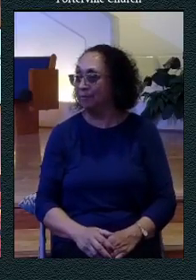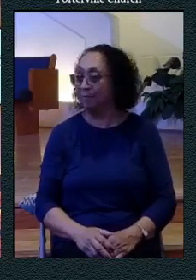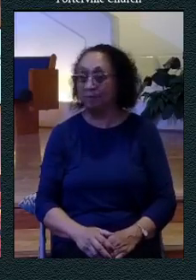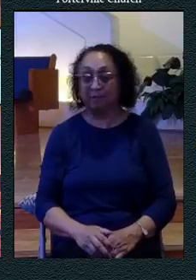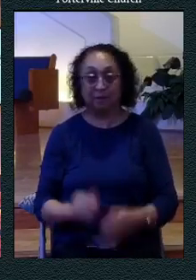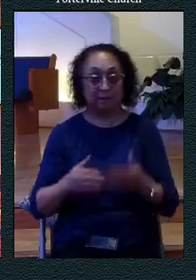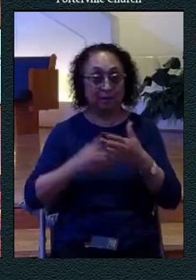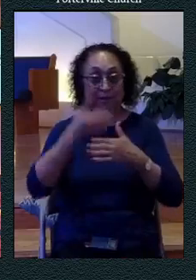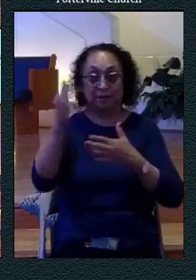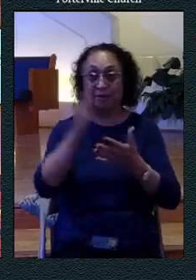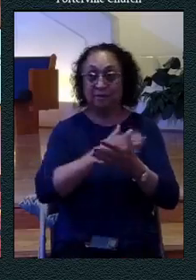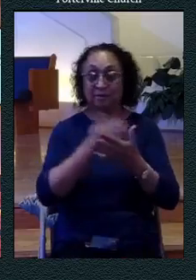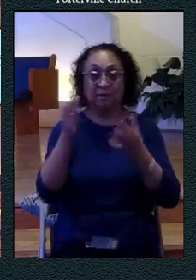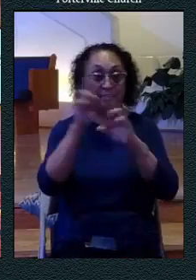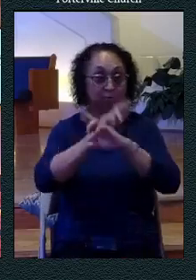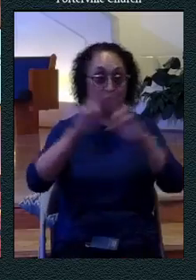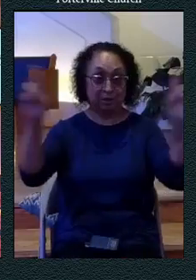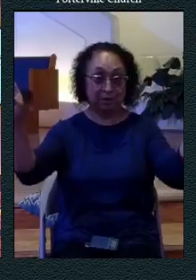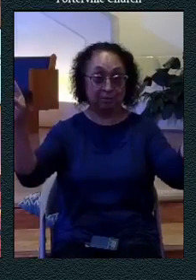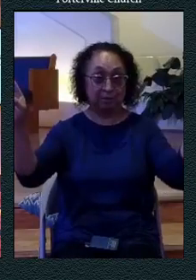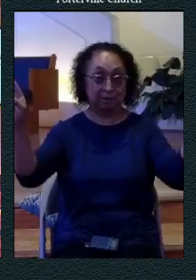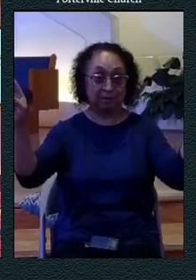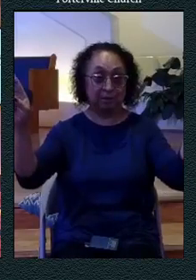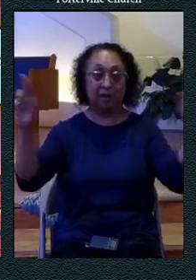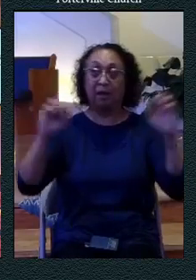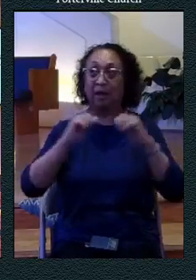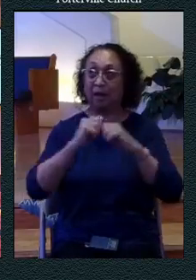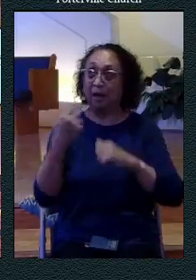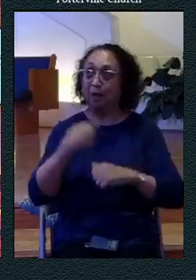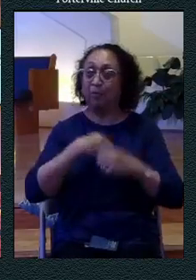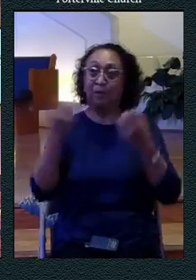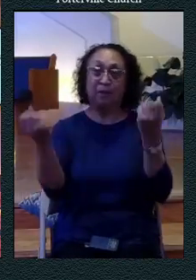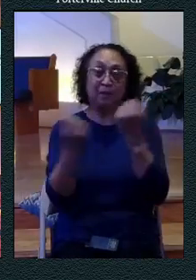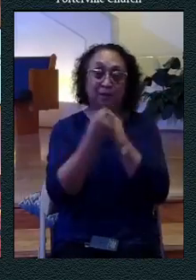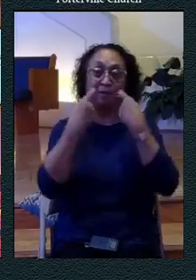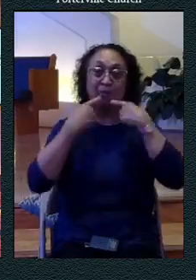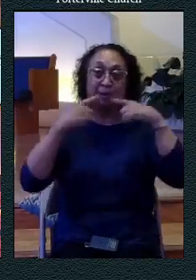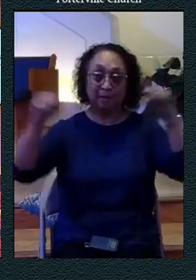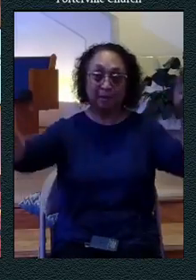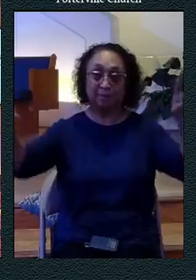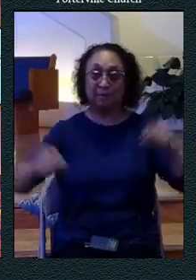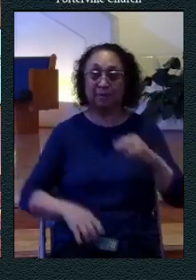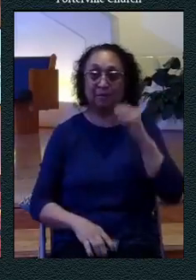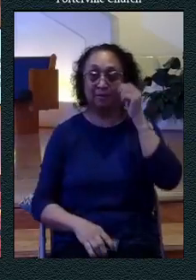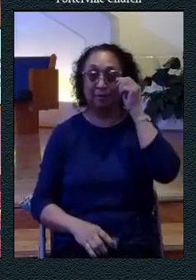Next song is Redeemed. Redeemed, how we love to proclaim it.